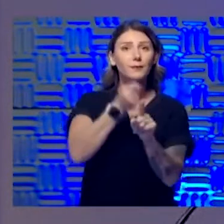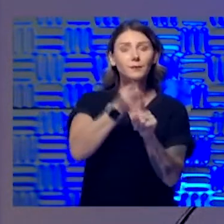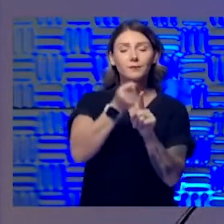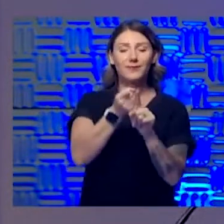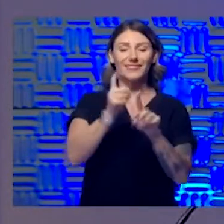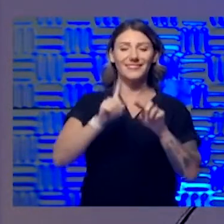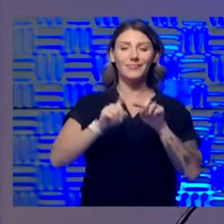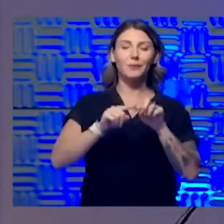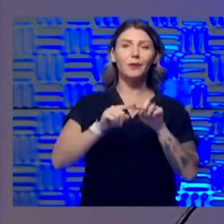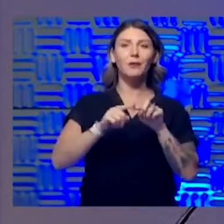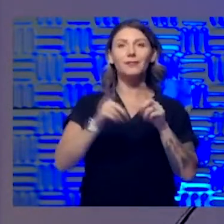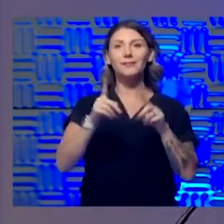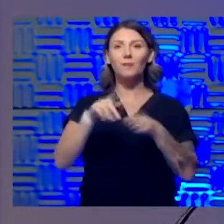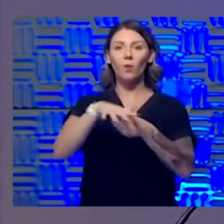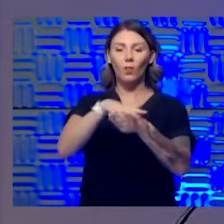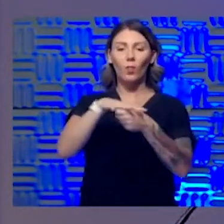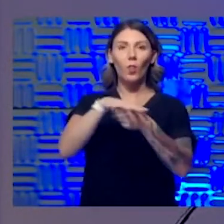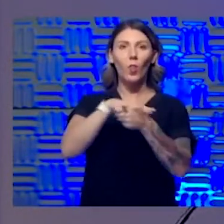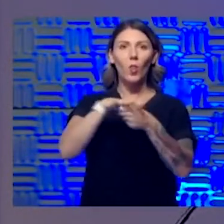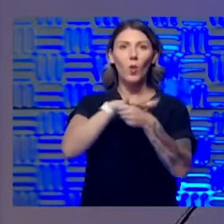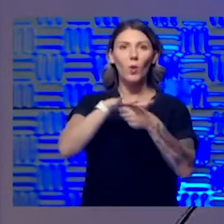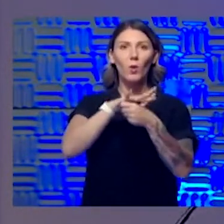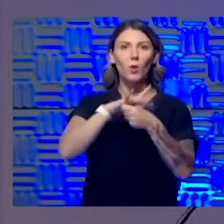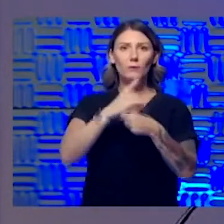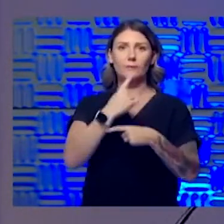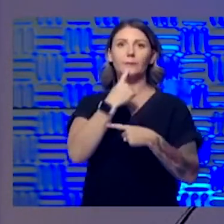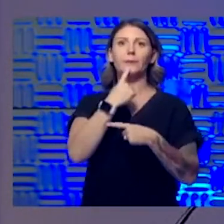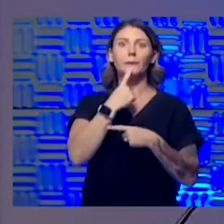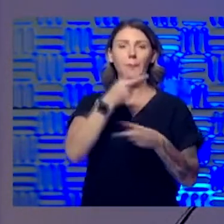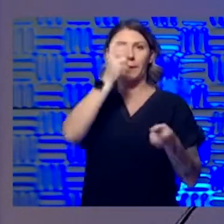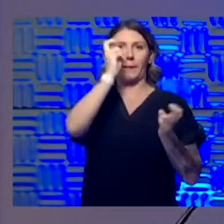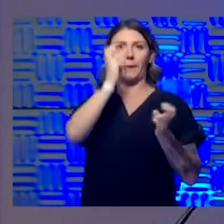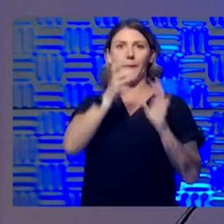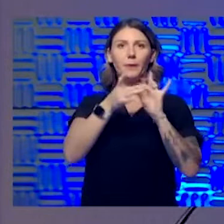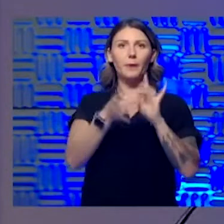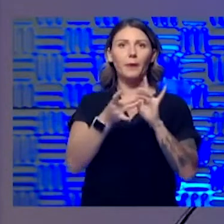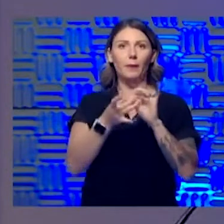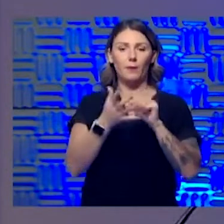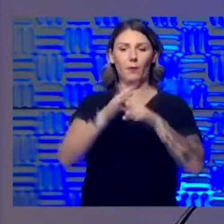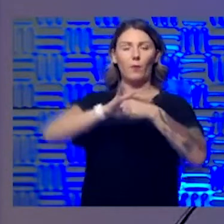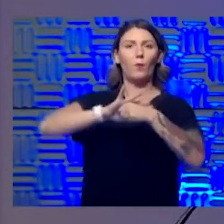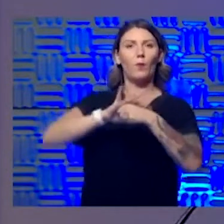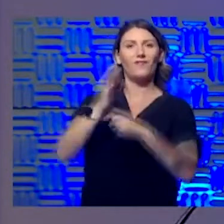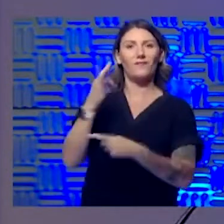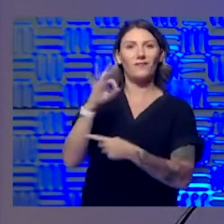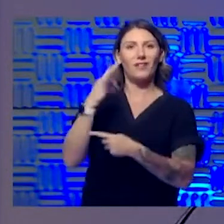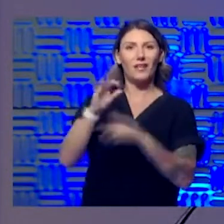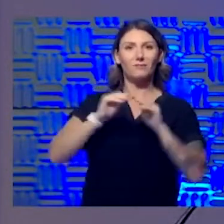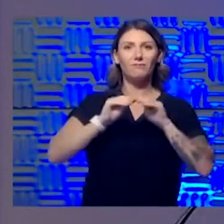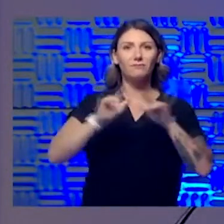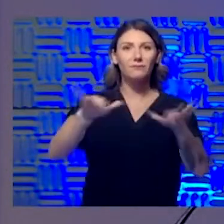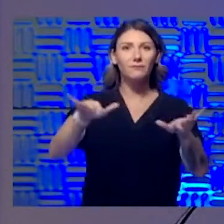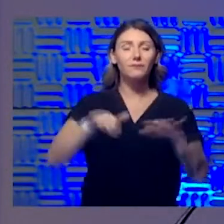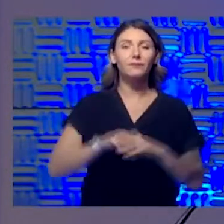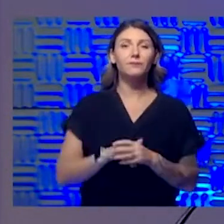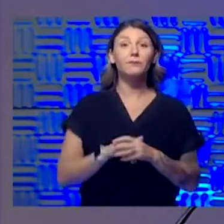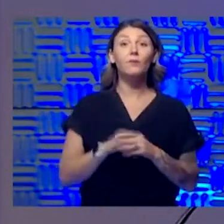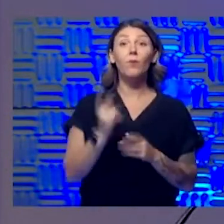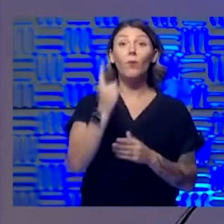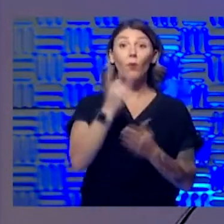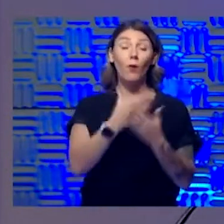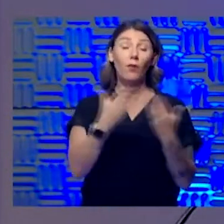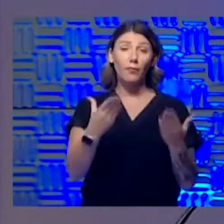depending upon the local severity of the COVID crisis. And but one thing's for certain is